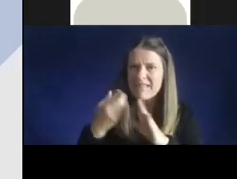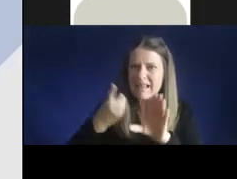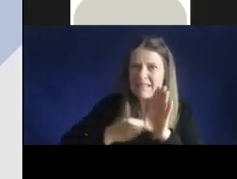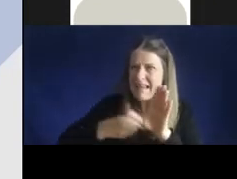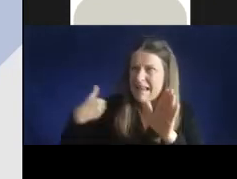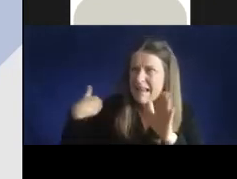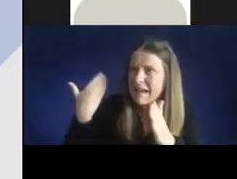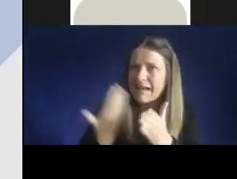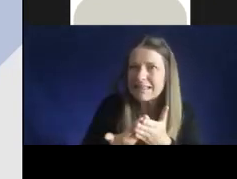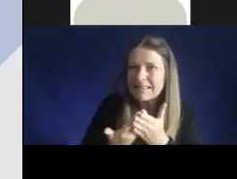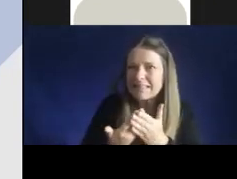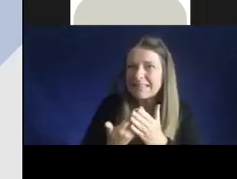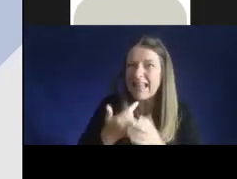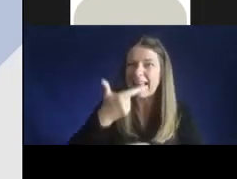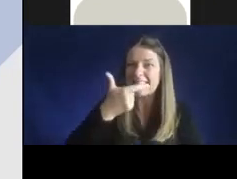72 days.